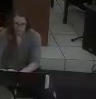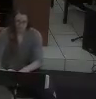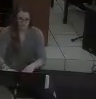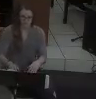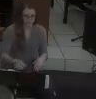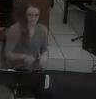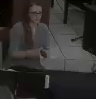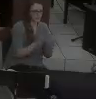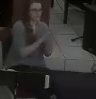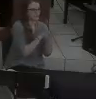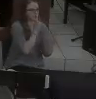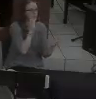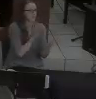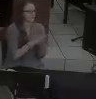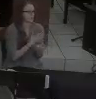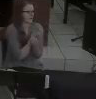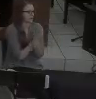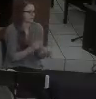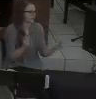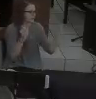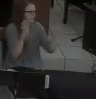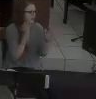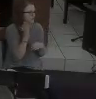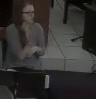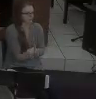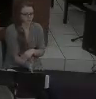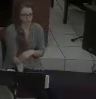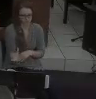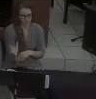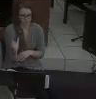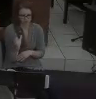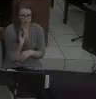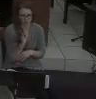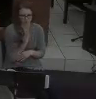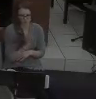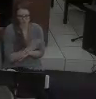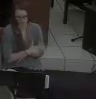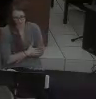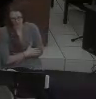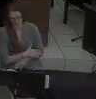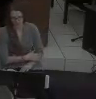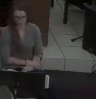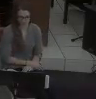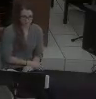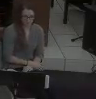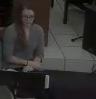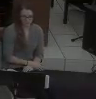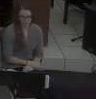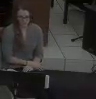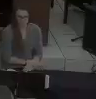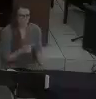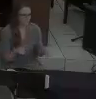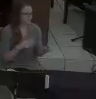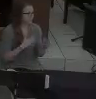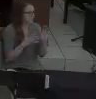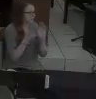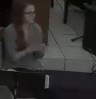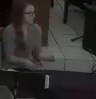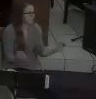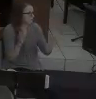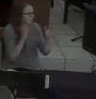above, filled with God's goodness, lost in Christ's love. This is